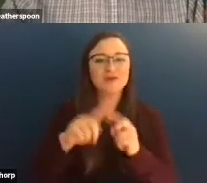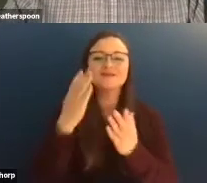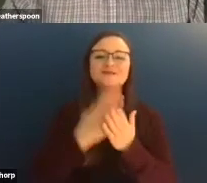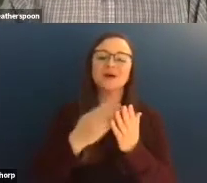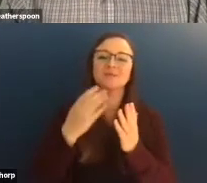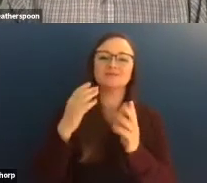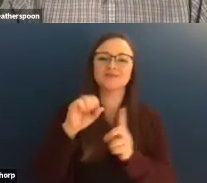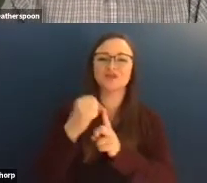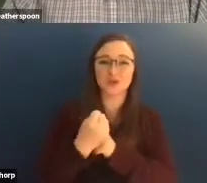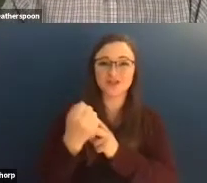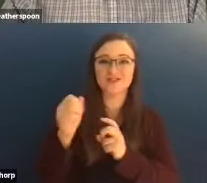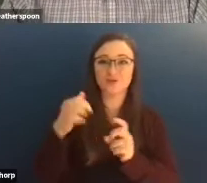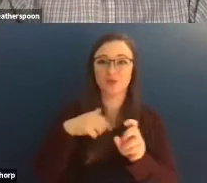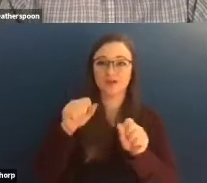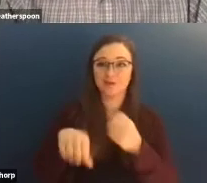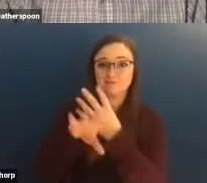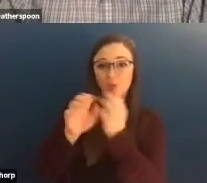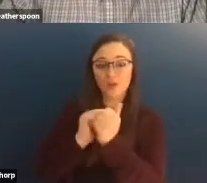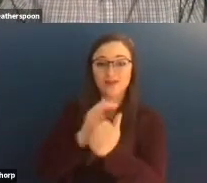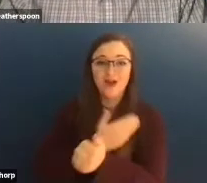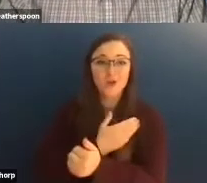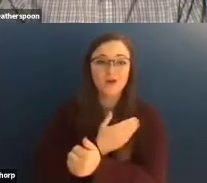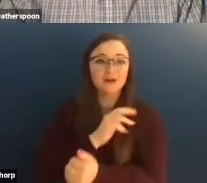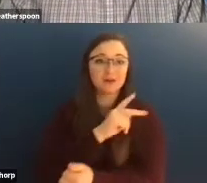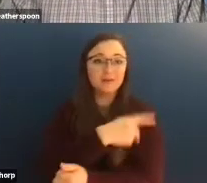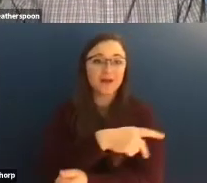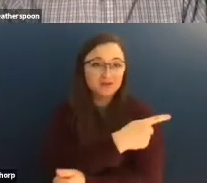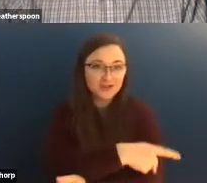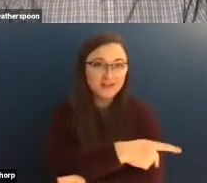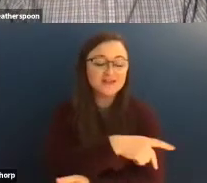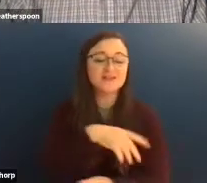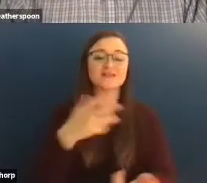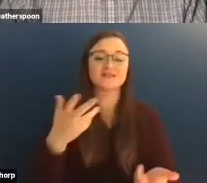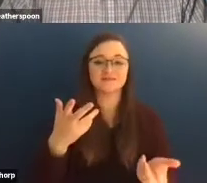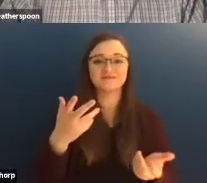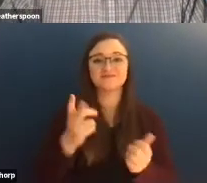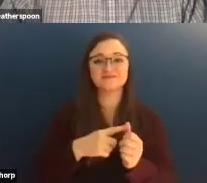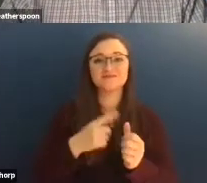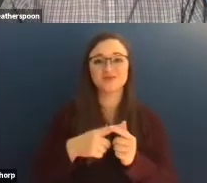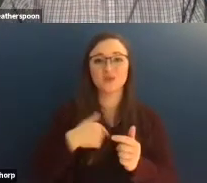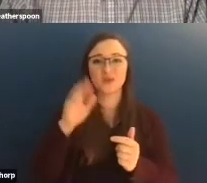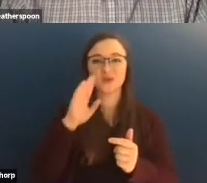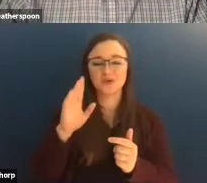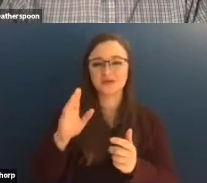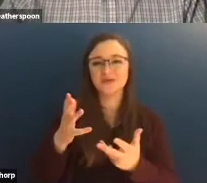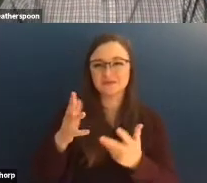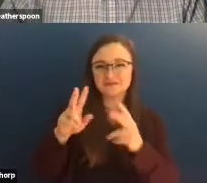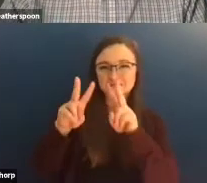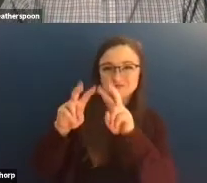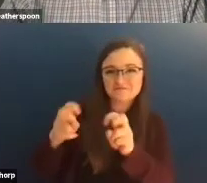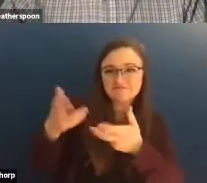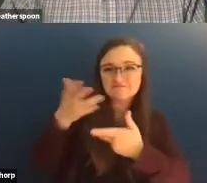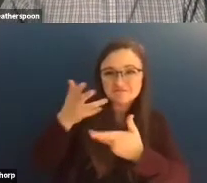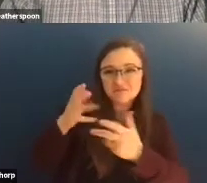via settings such as Zoom or any other remote setting and kind of make some initial diagnoses and communicate